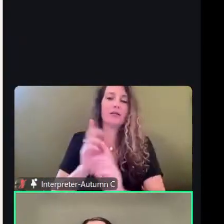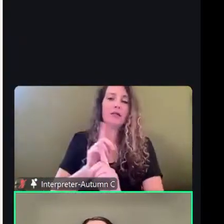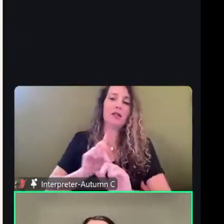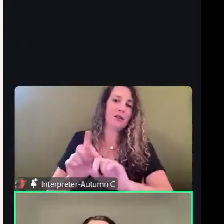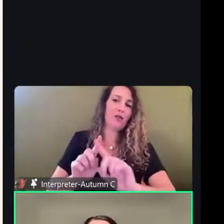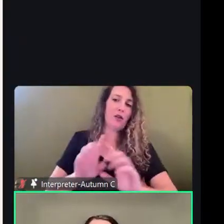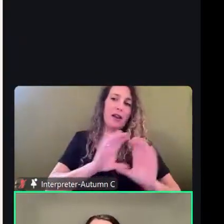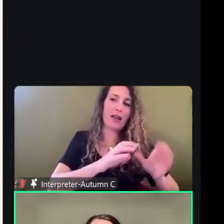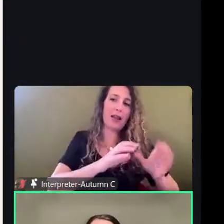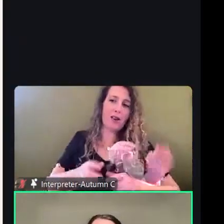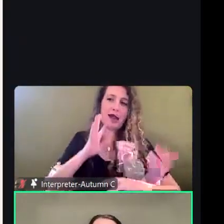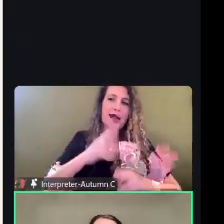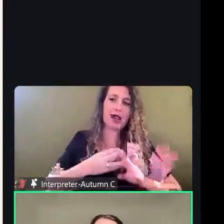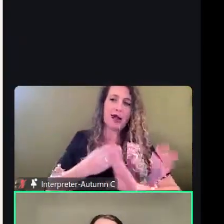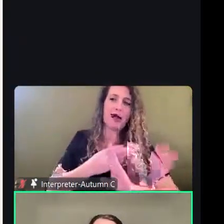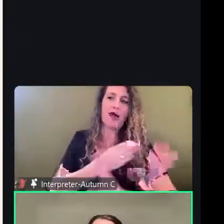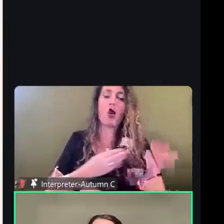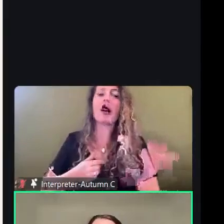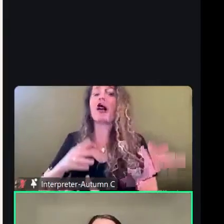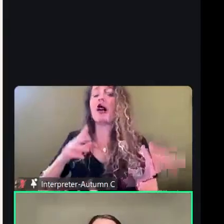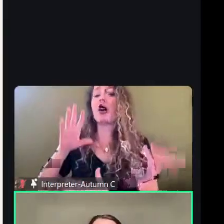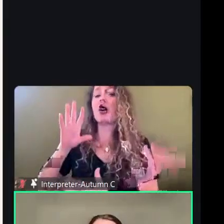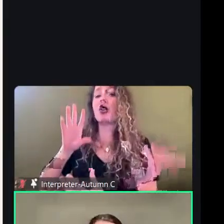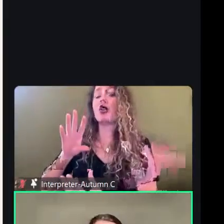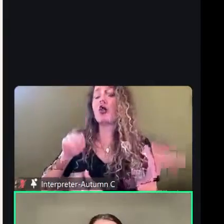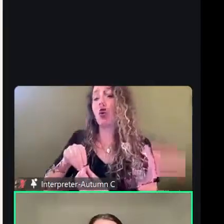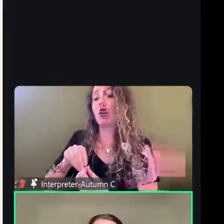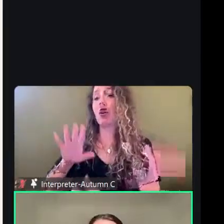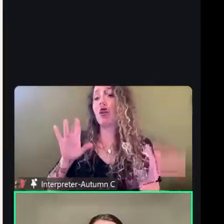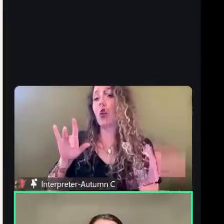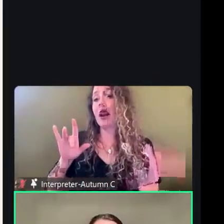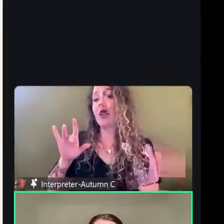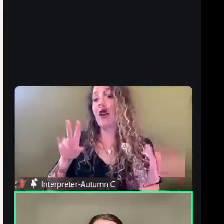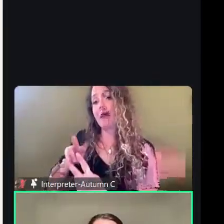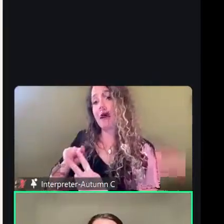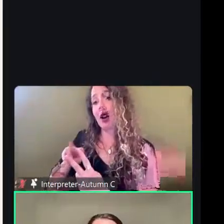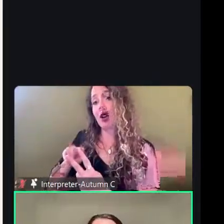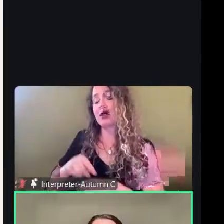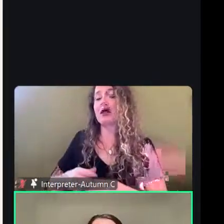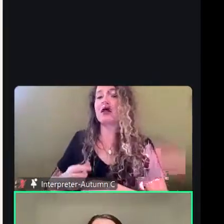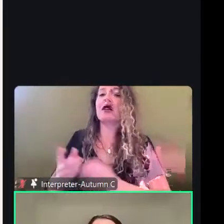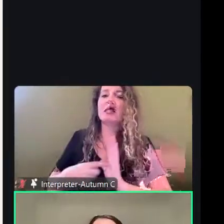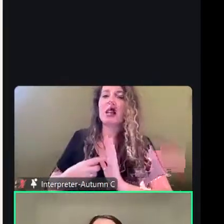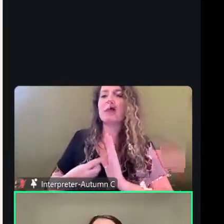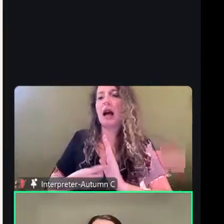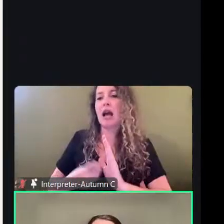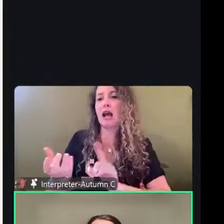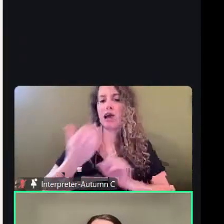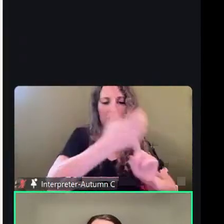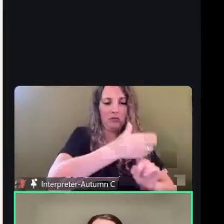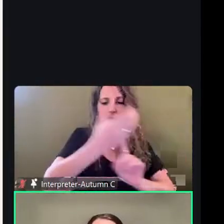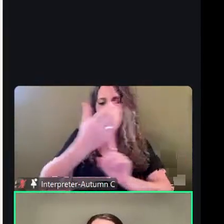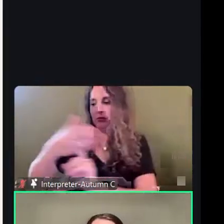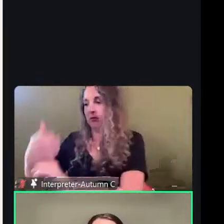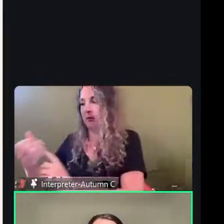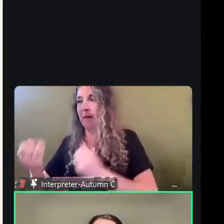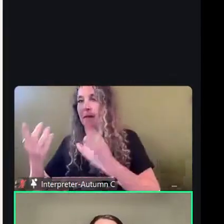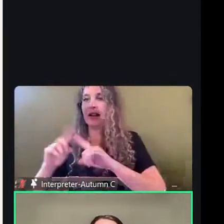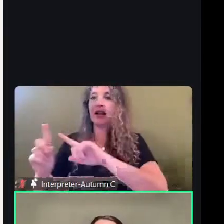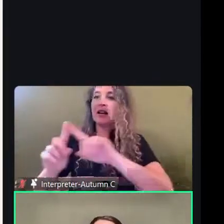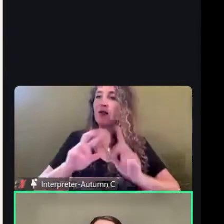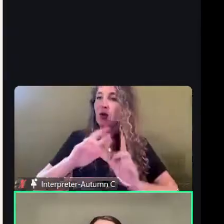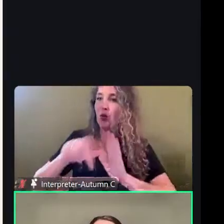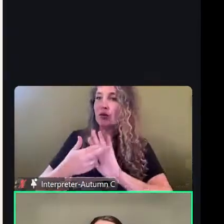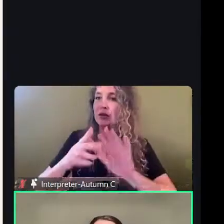up making up 25 pairs because people fulfilled sometimes multiple different roles. And the disabilities being